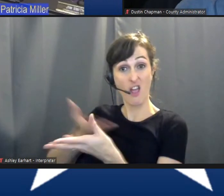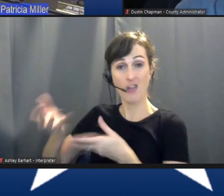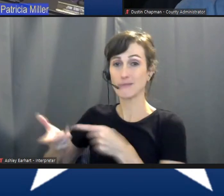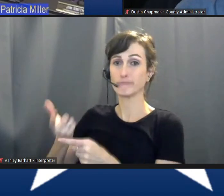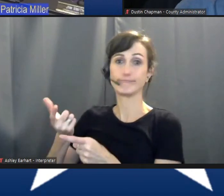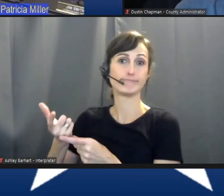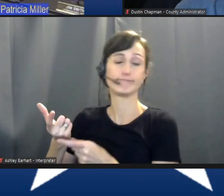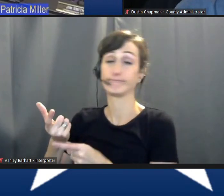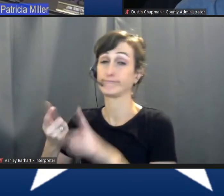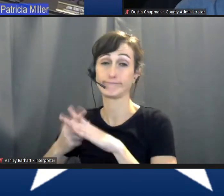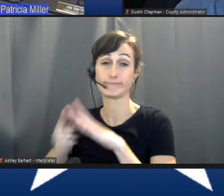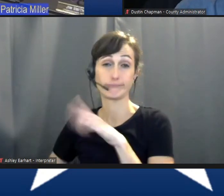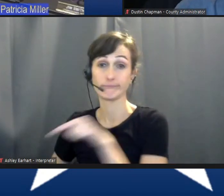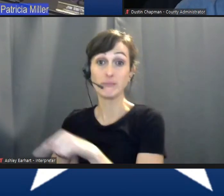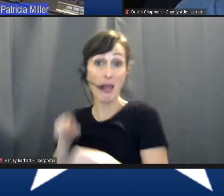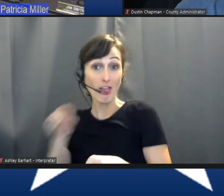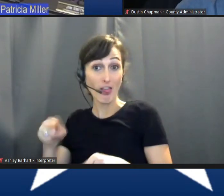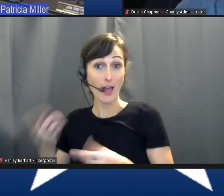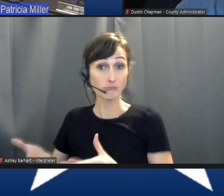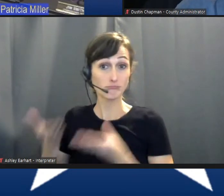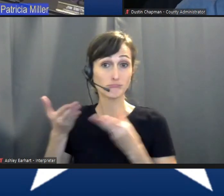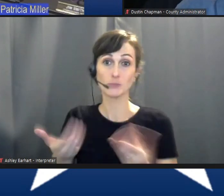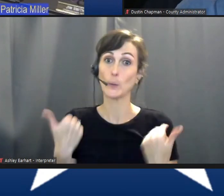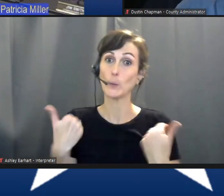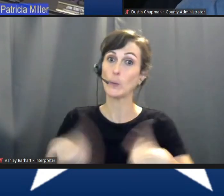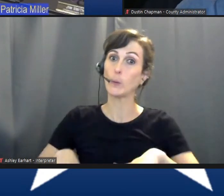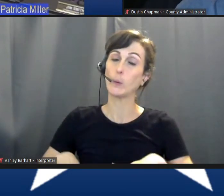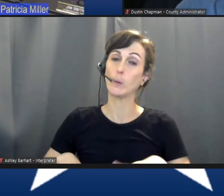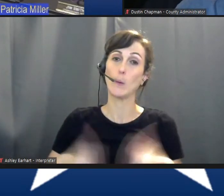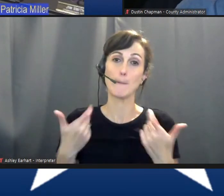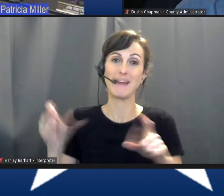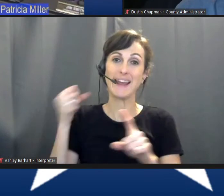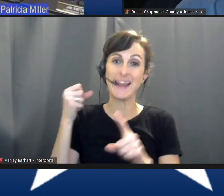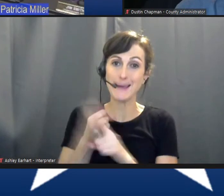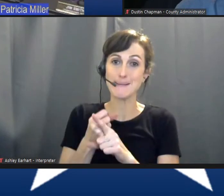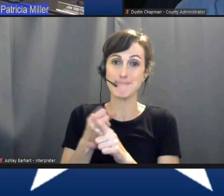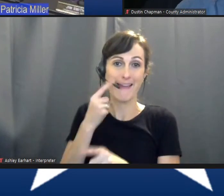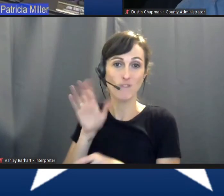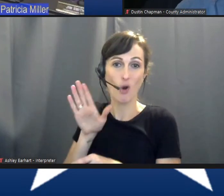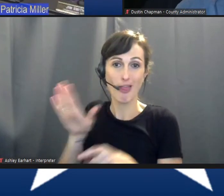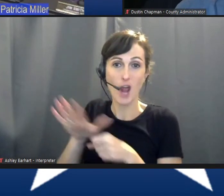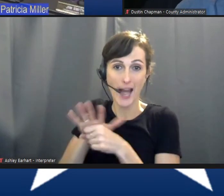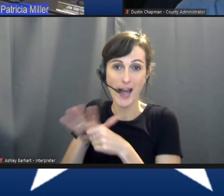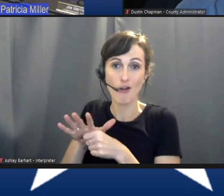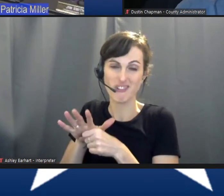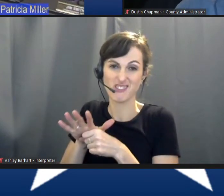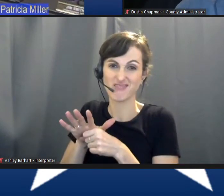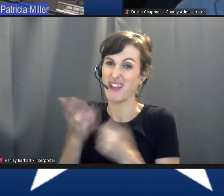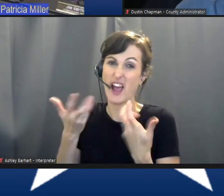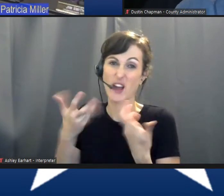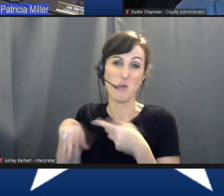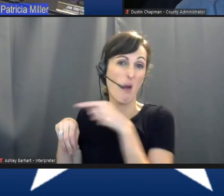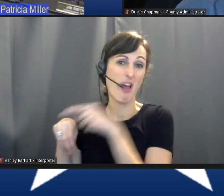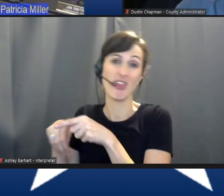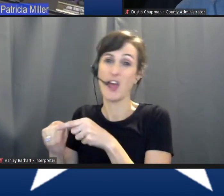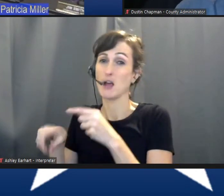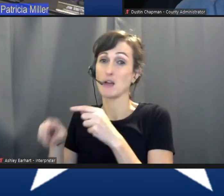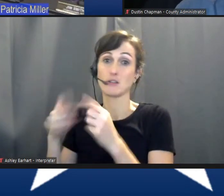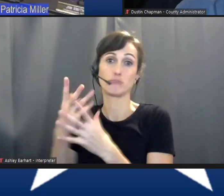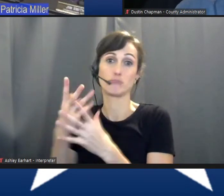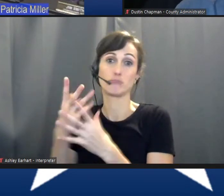with are really solutions that are going to have long-standing impact in that area, and I just don't want us to get drowned out by the mega